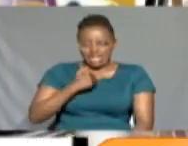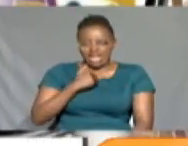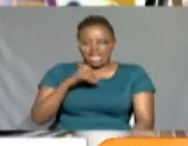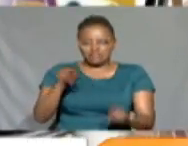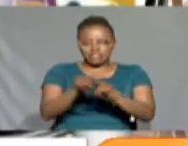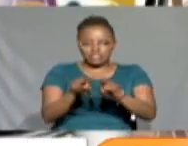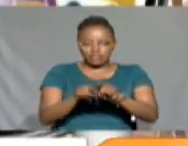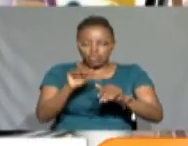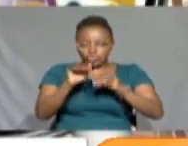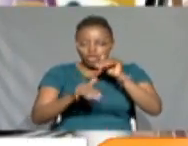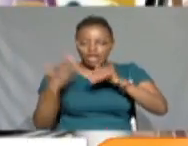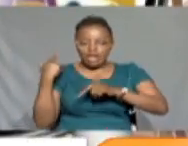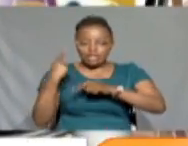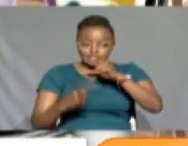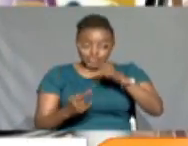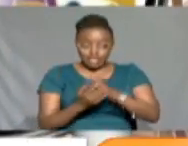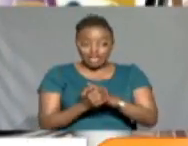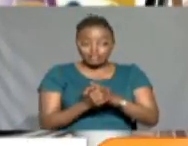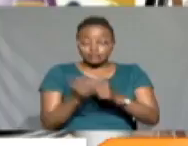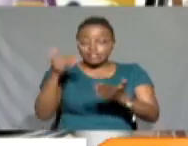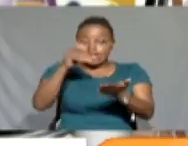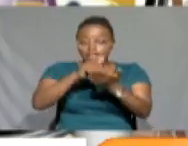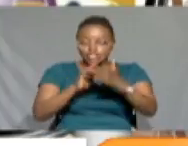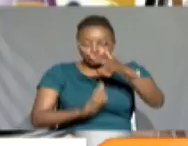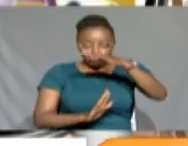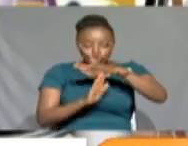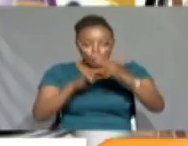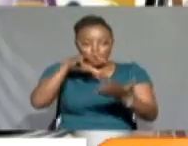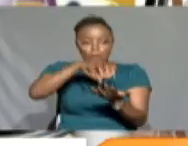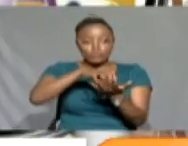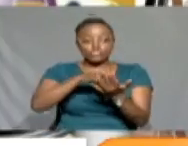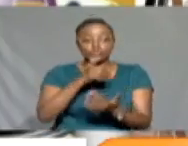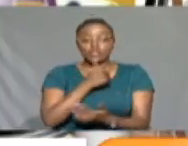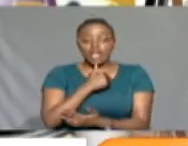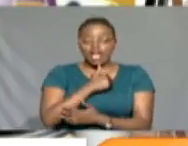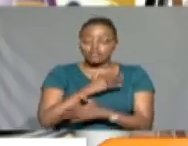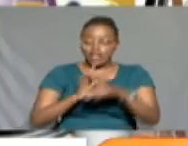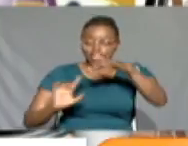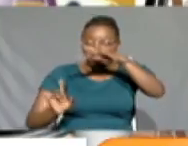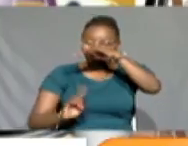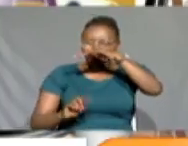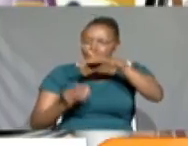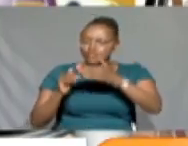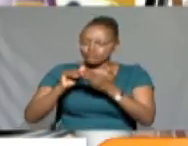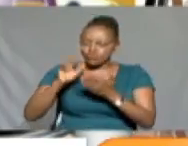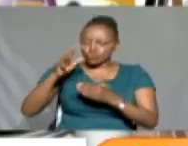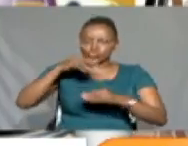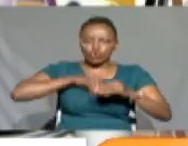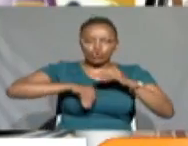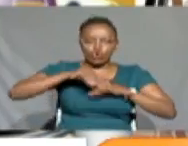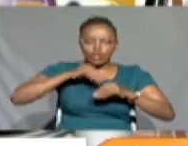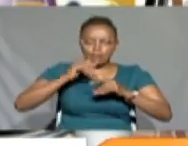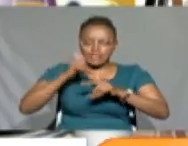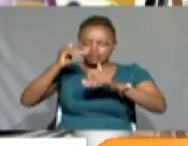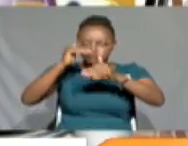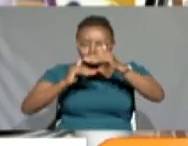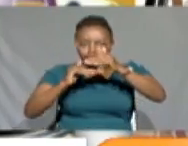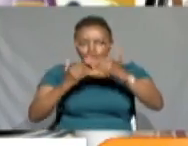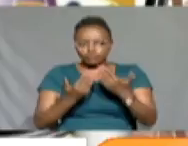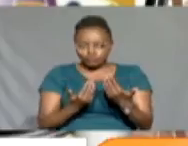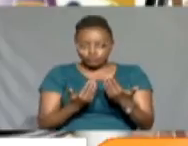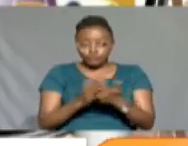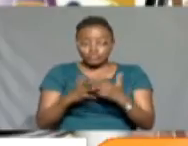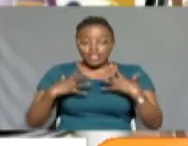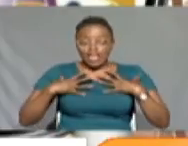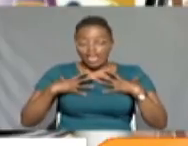despite dropping from last year's ranking, once again retained the top position as the ministry perceived to be the most corrupt, followed by the Cecily